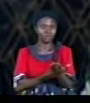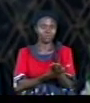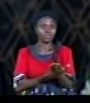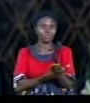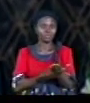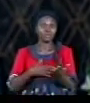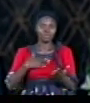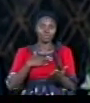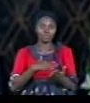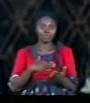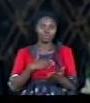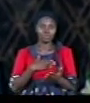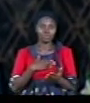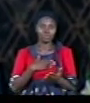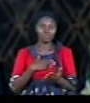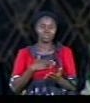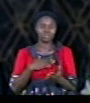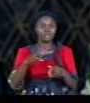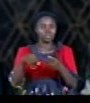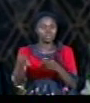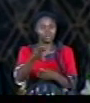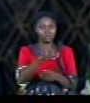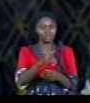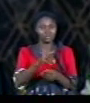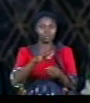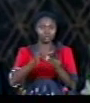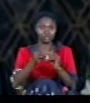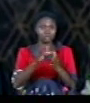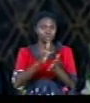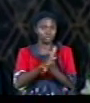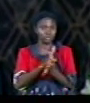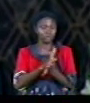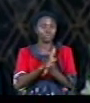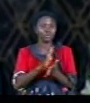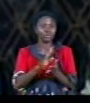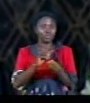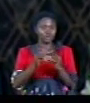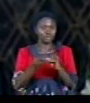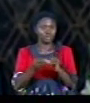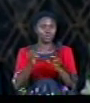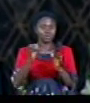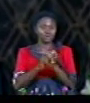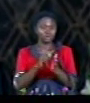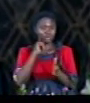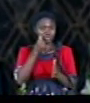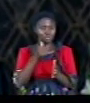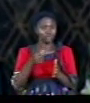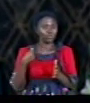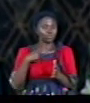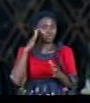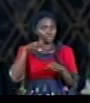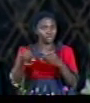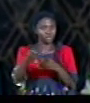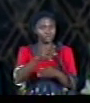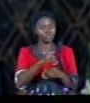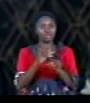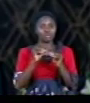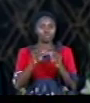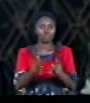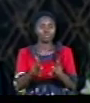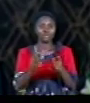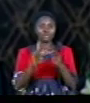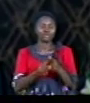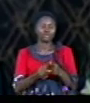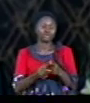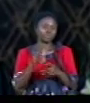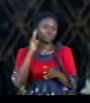them numbers so that tomorrow we give them the privilege to testify. Let's listen to the last one